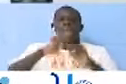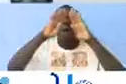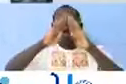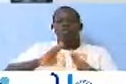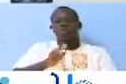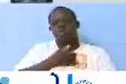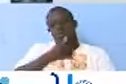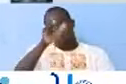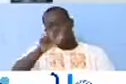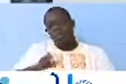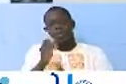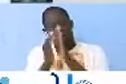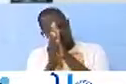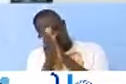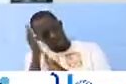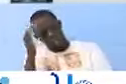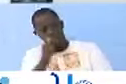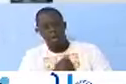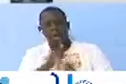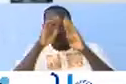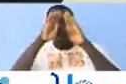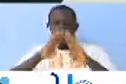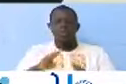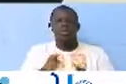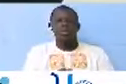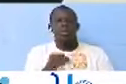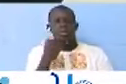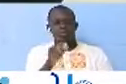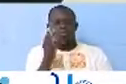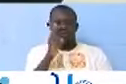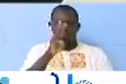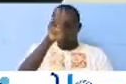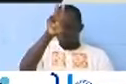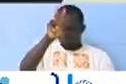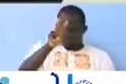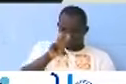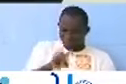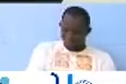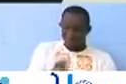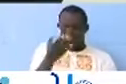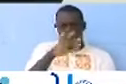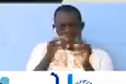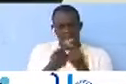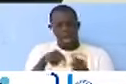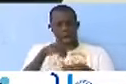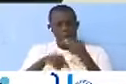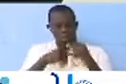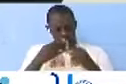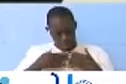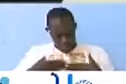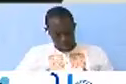someone should spend the night inside my room for me. Did you observe anything about his appearance at that point when you were speaking to him?